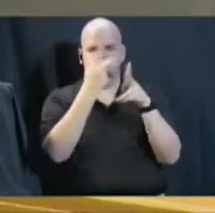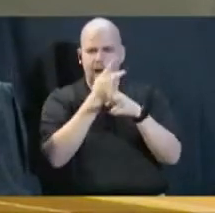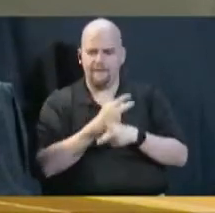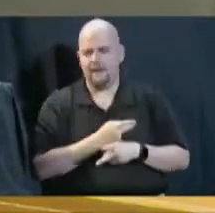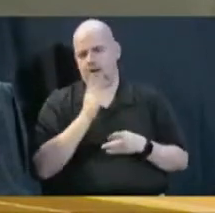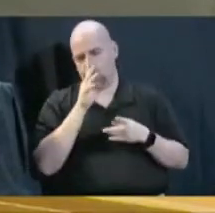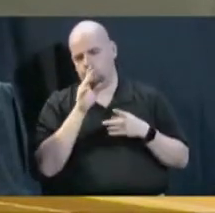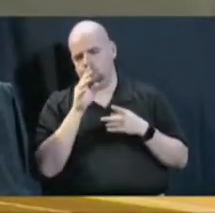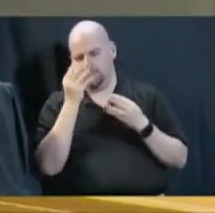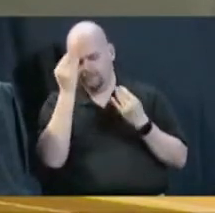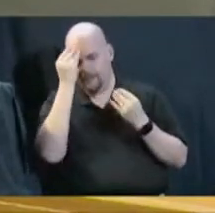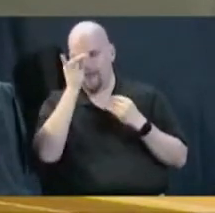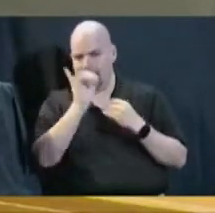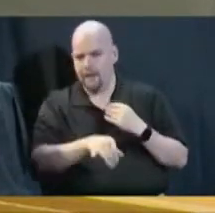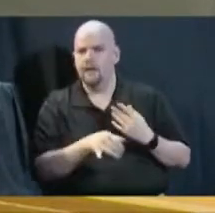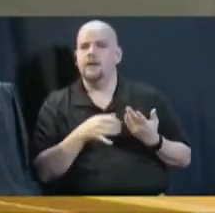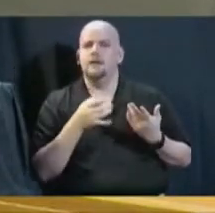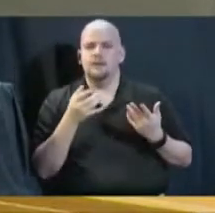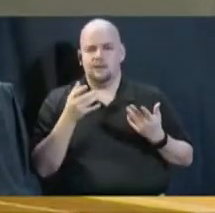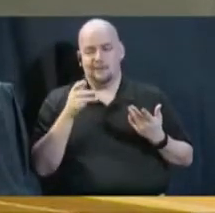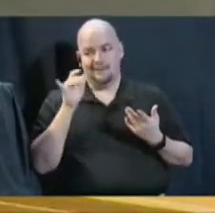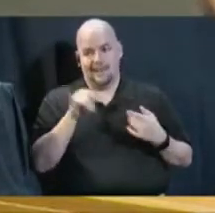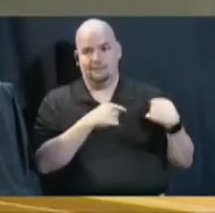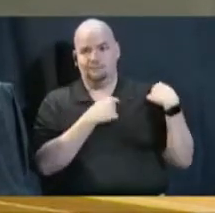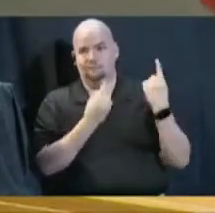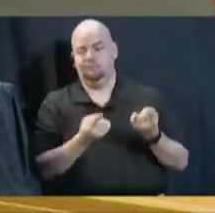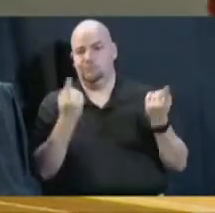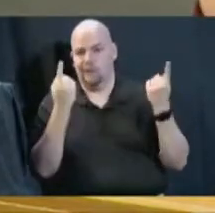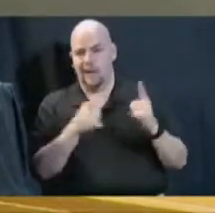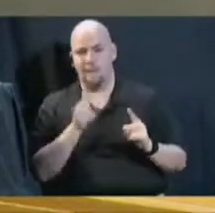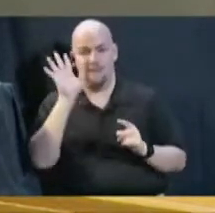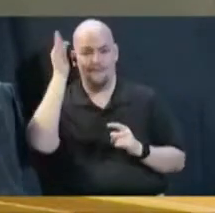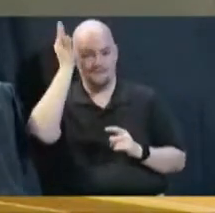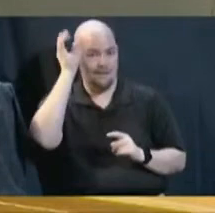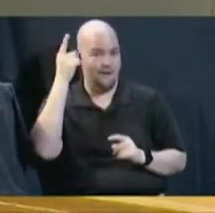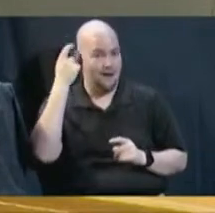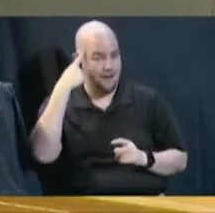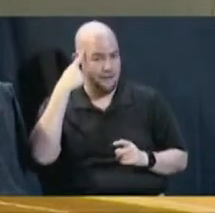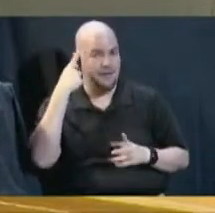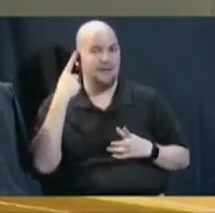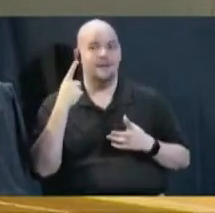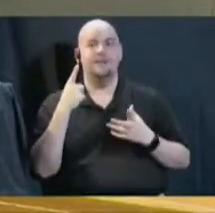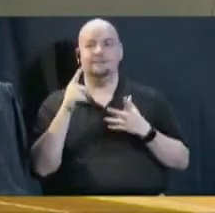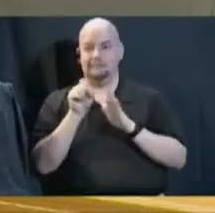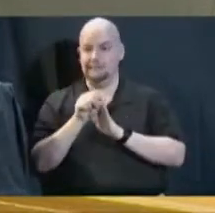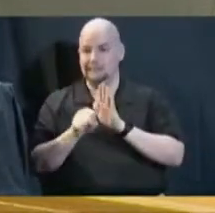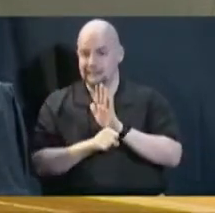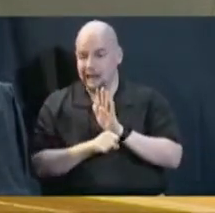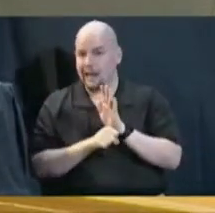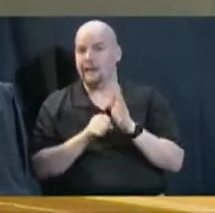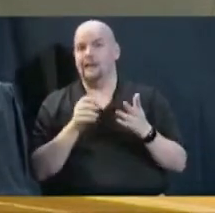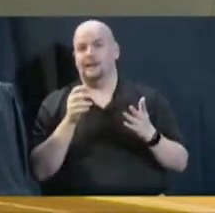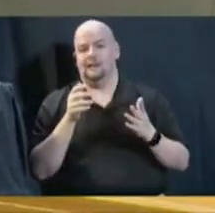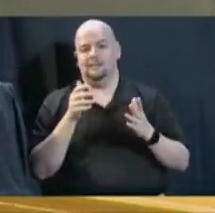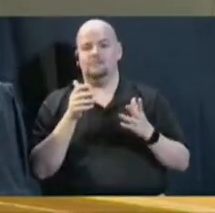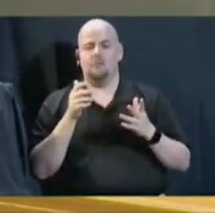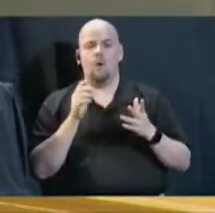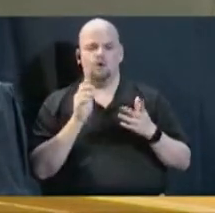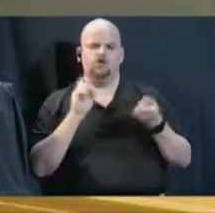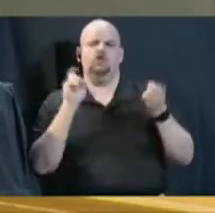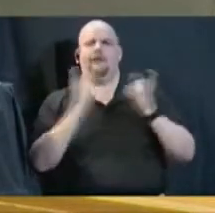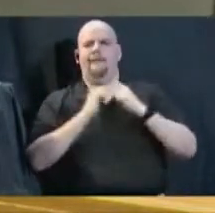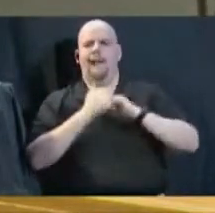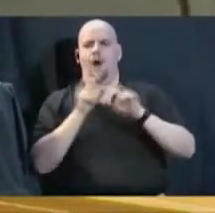So that is kind of what's happened. So the federal government and the state have changed how they